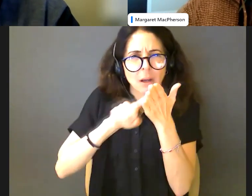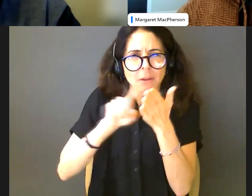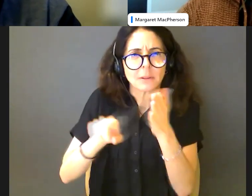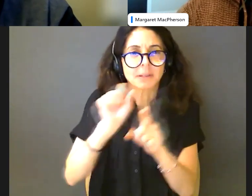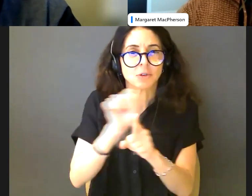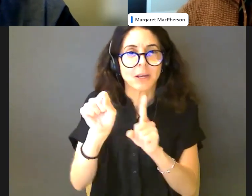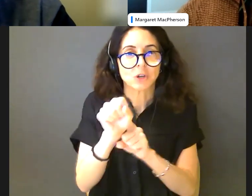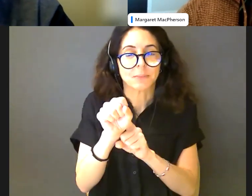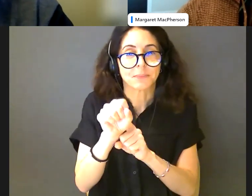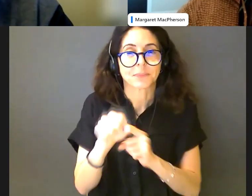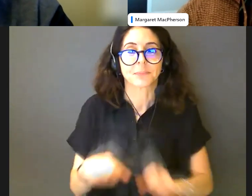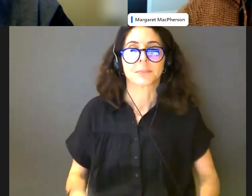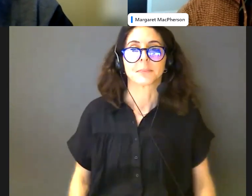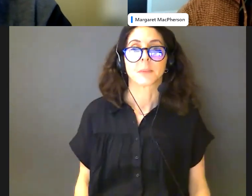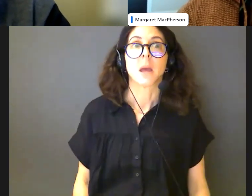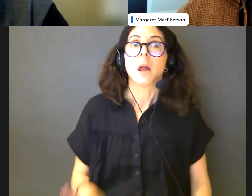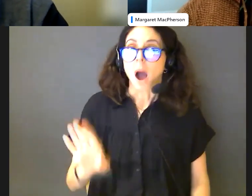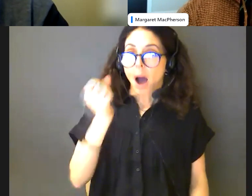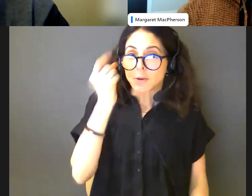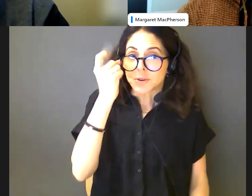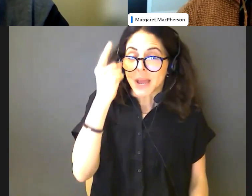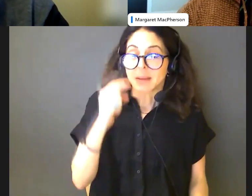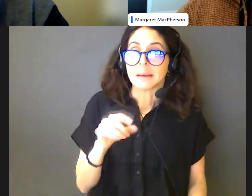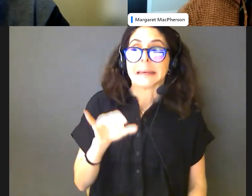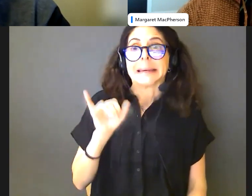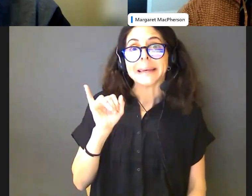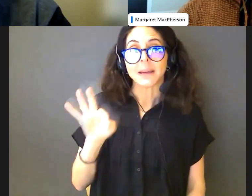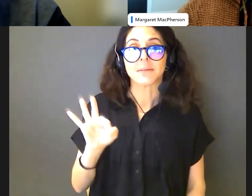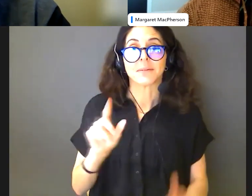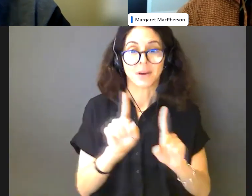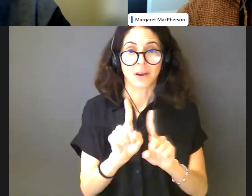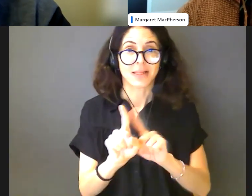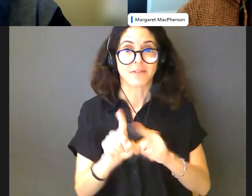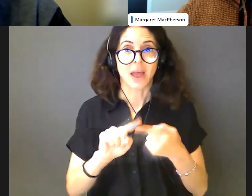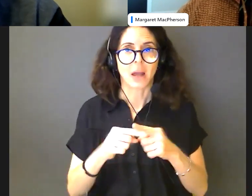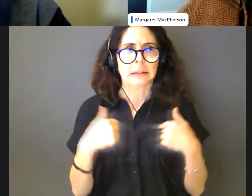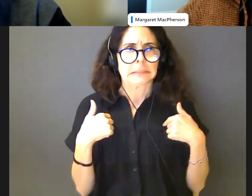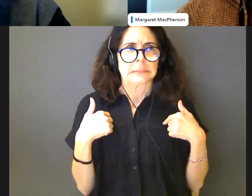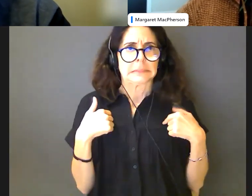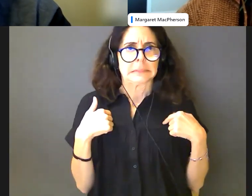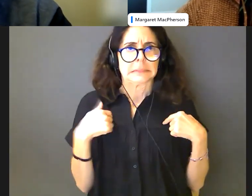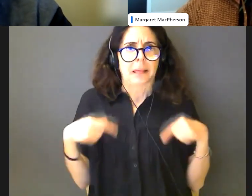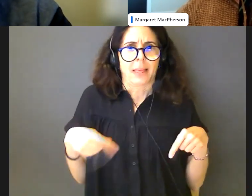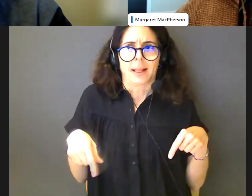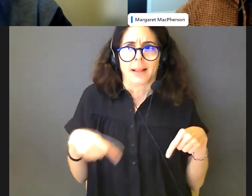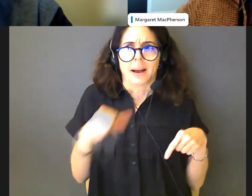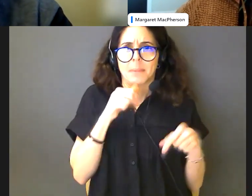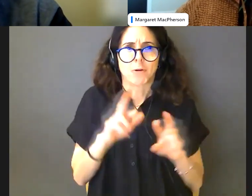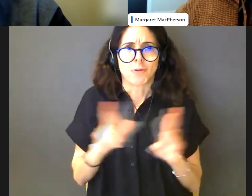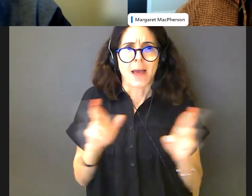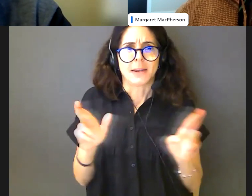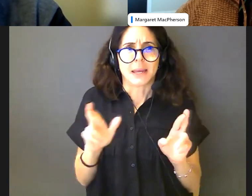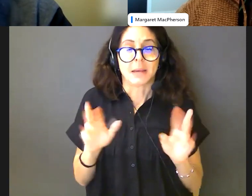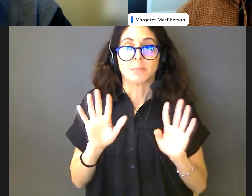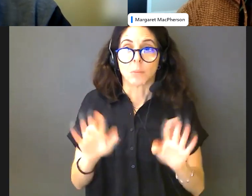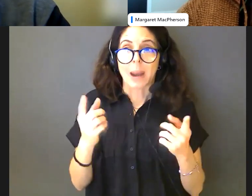If the older woman was not ready to take this step, and most of them aren't actually, the